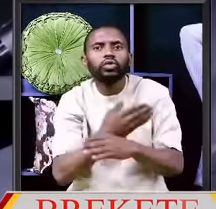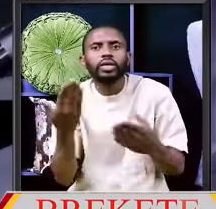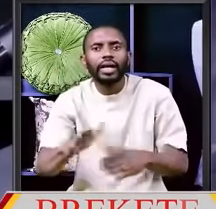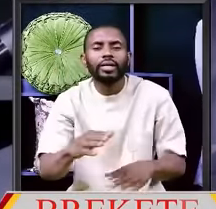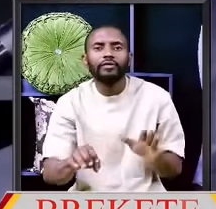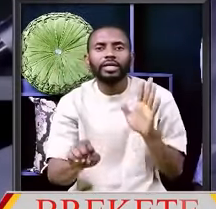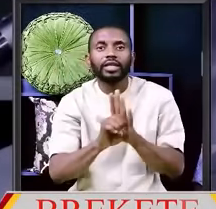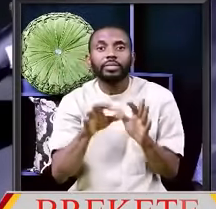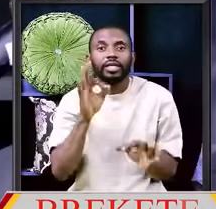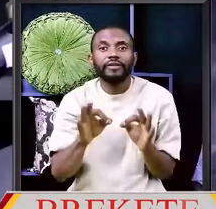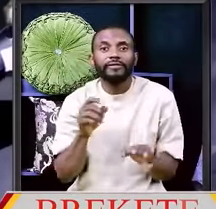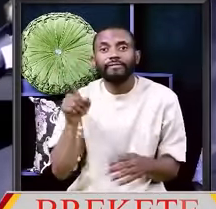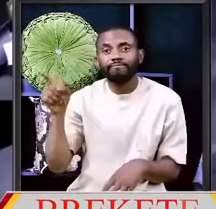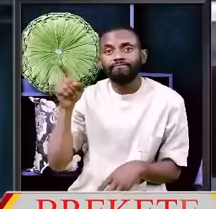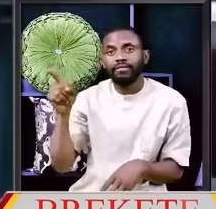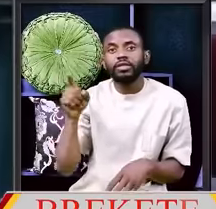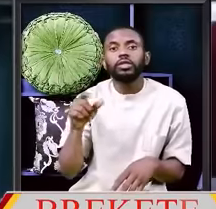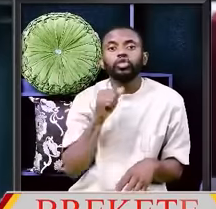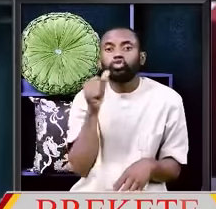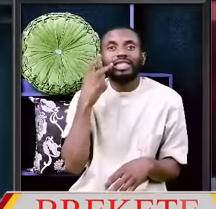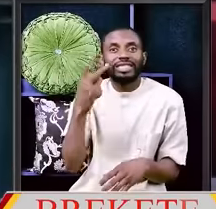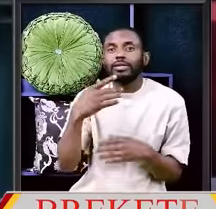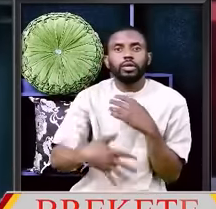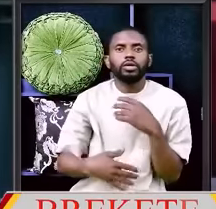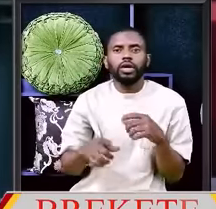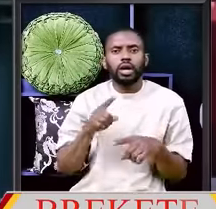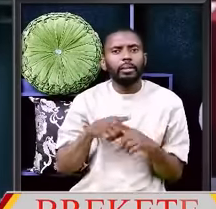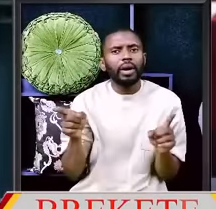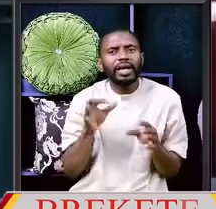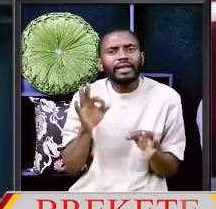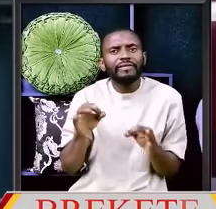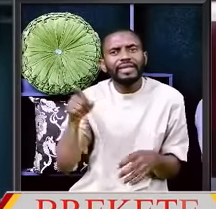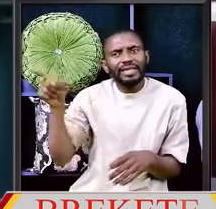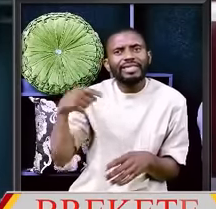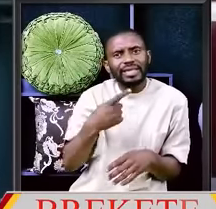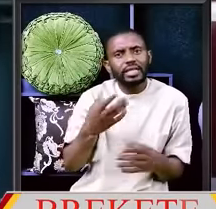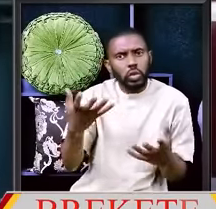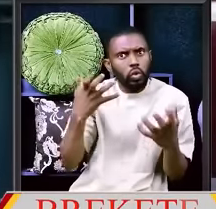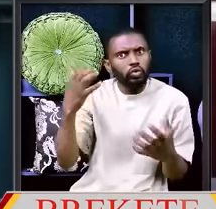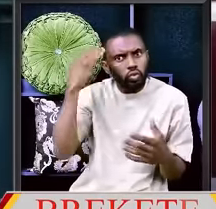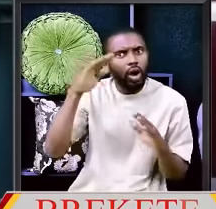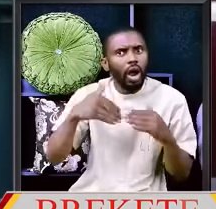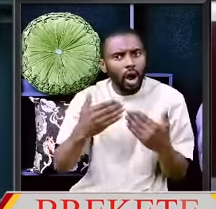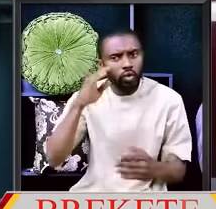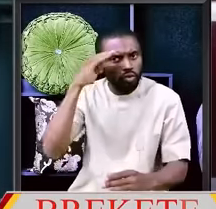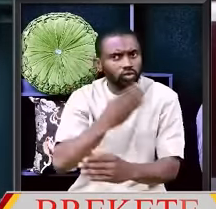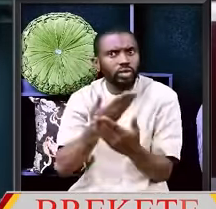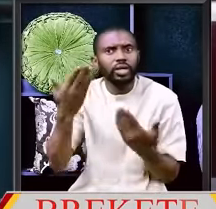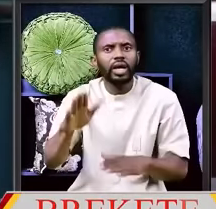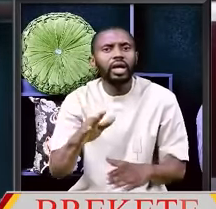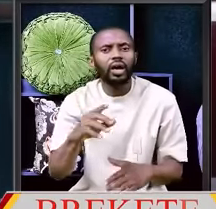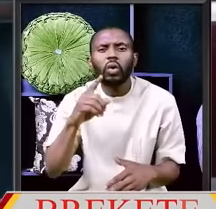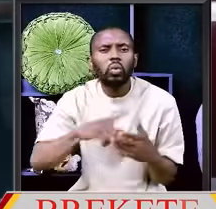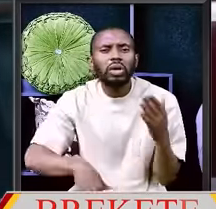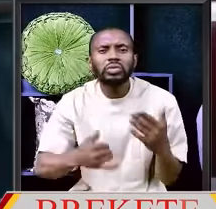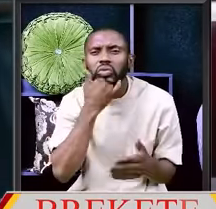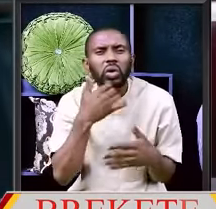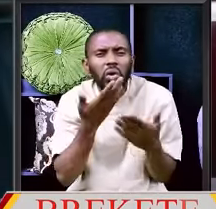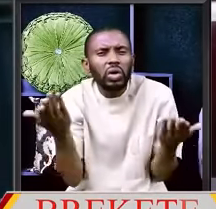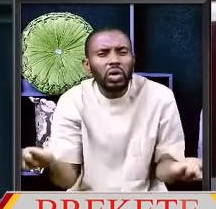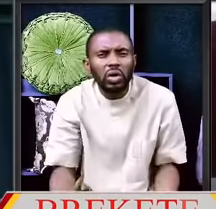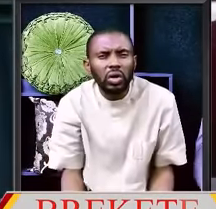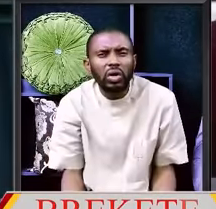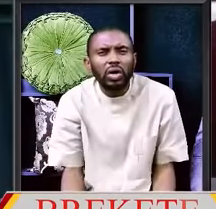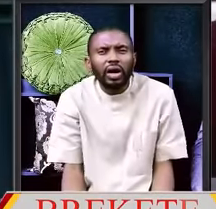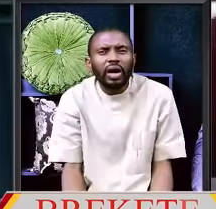he no see blood. He no need to suspect anybody to say, I won't know how my Peking die. Yes, no, I no see anything wrong in